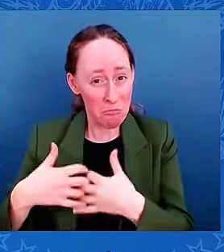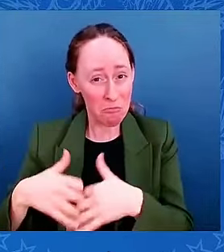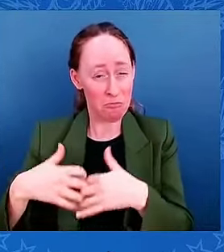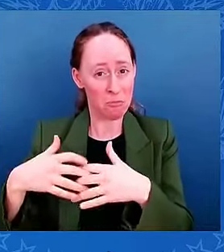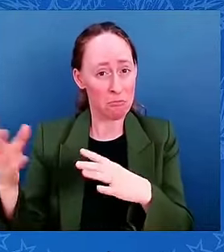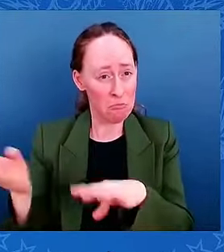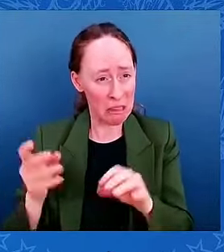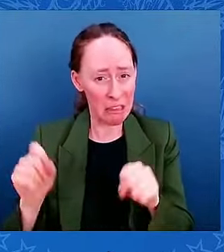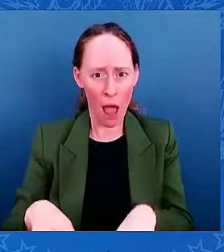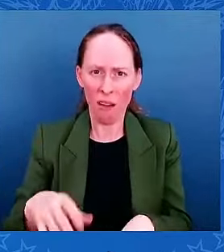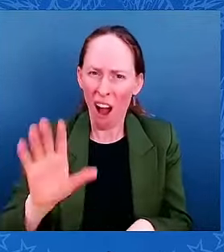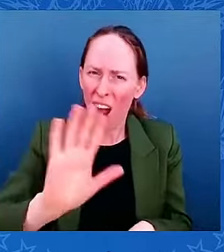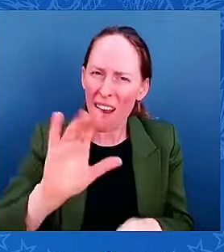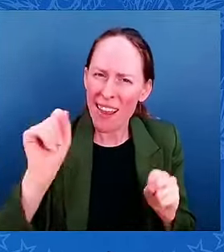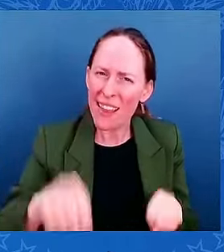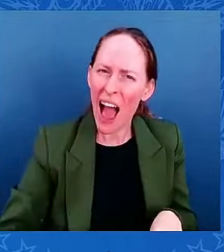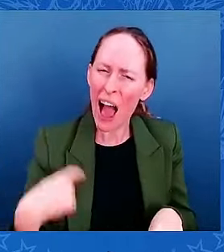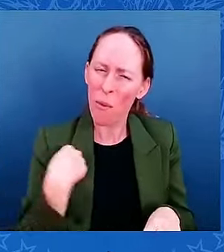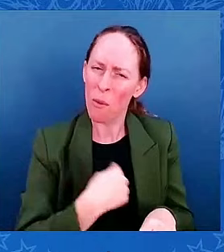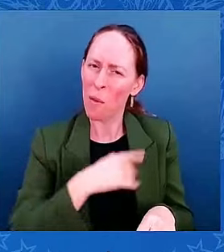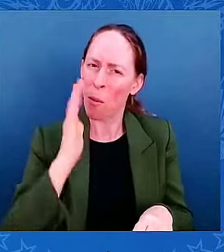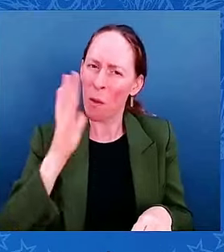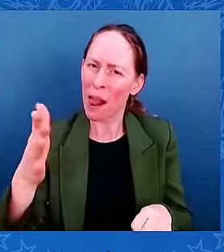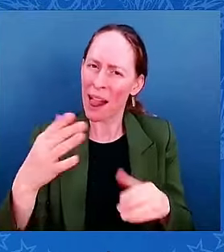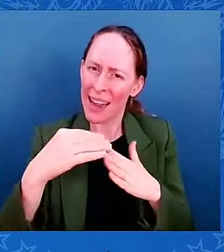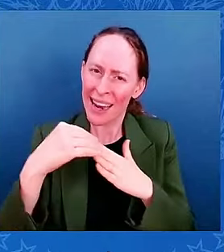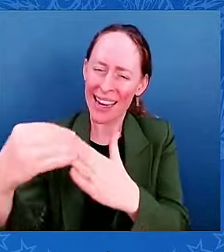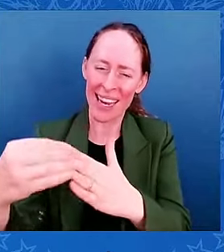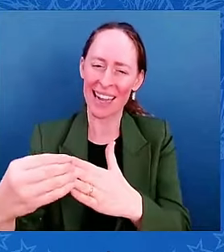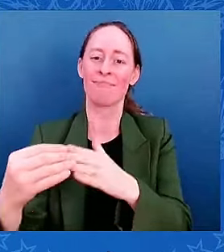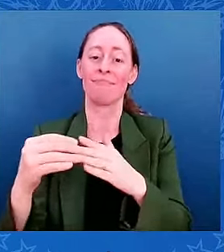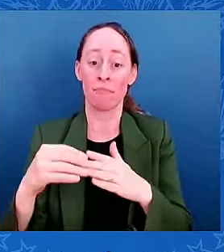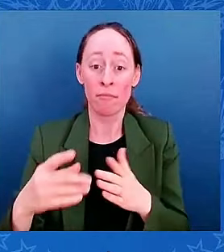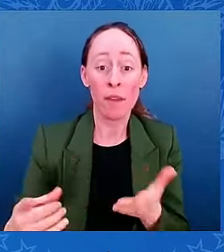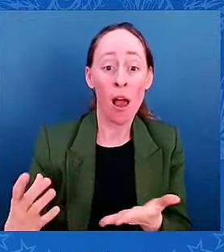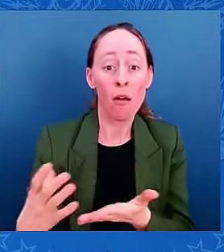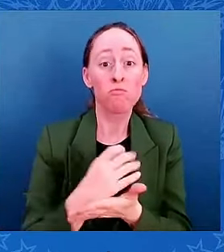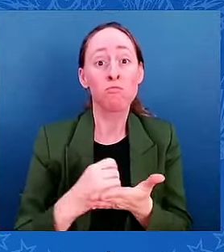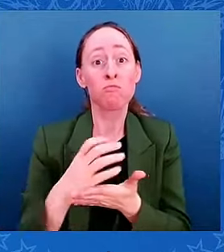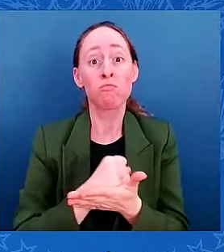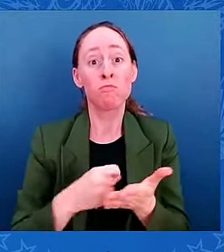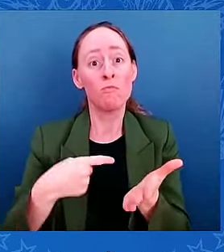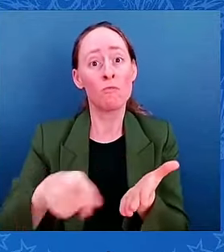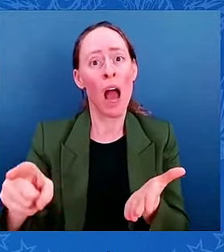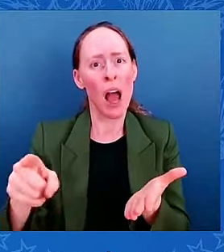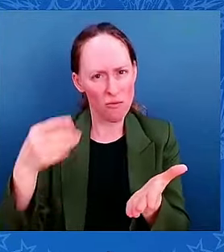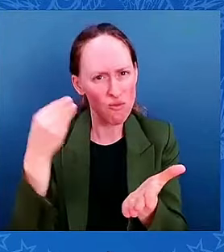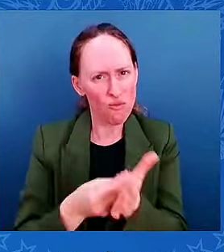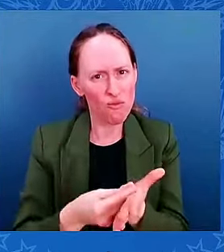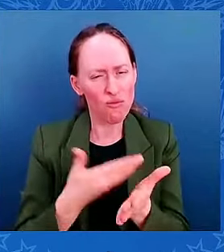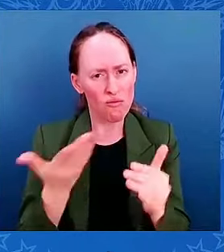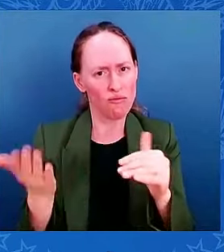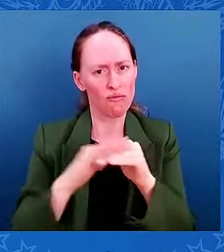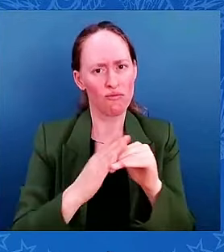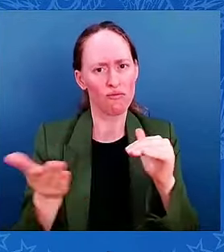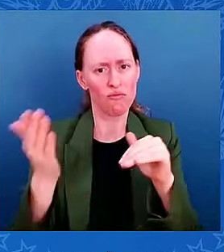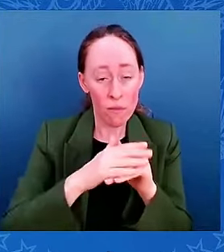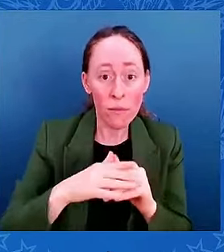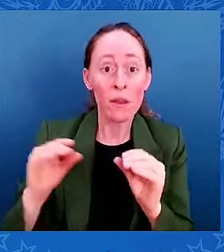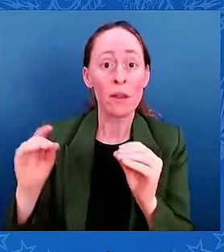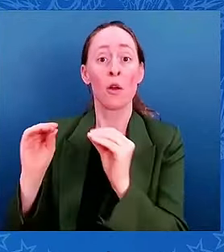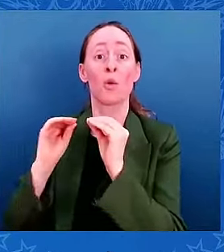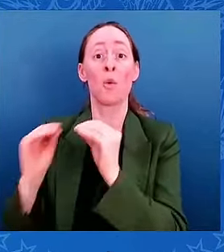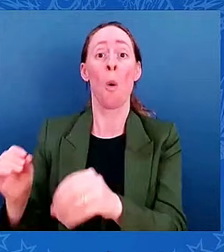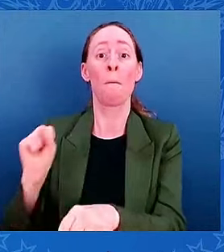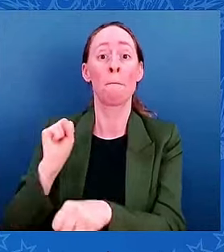Unemployment is down, wages are up. Inflation is way down and continues to come down. I predict it's going to come down this month a little more. And